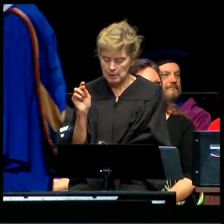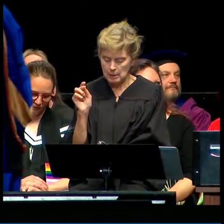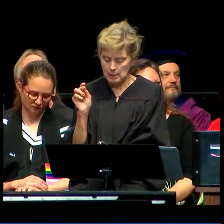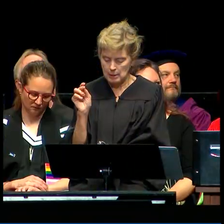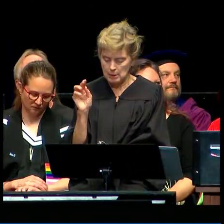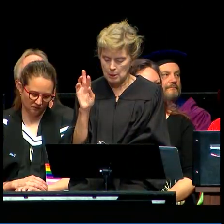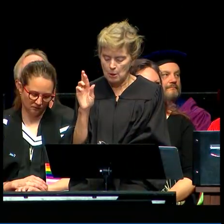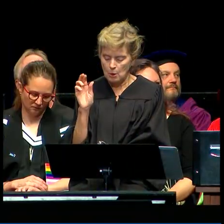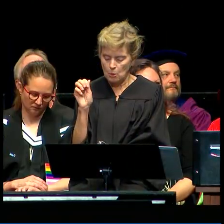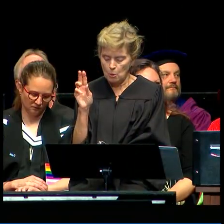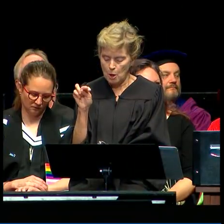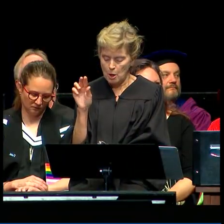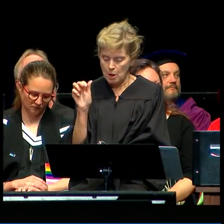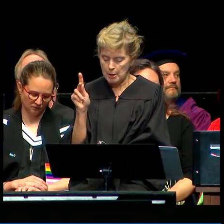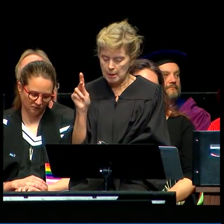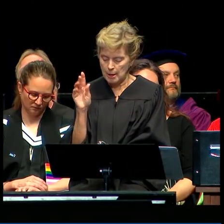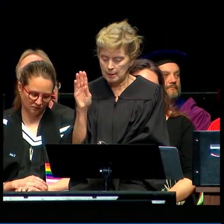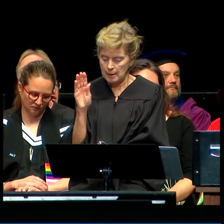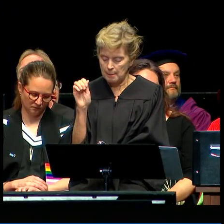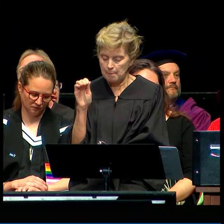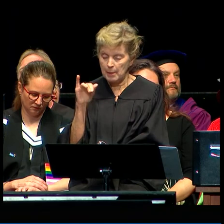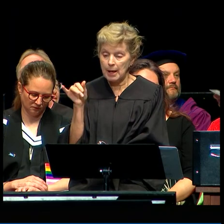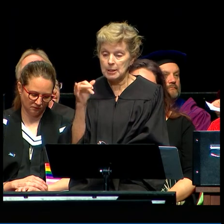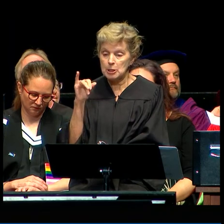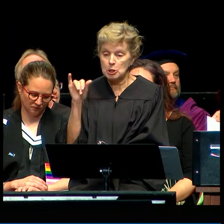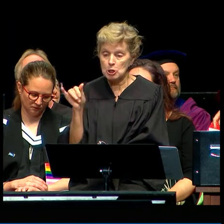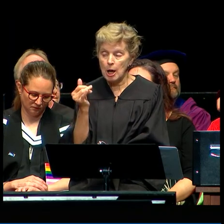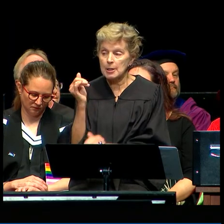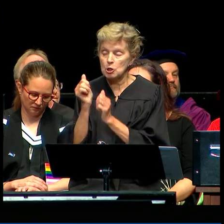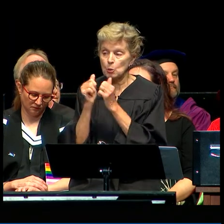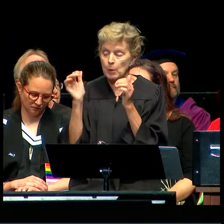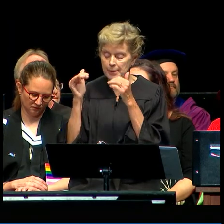Ronak Bajaj, with distinction.